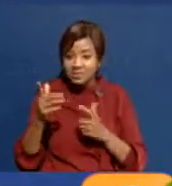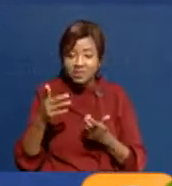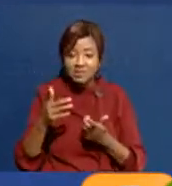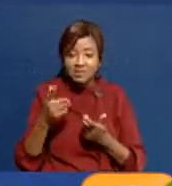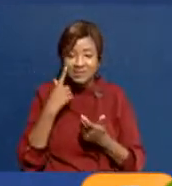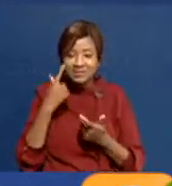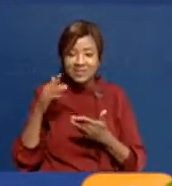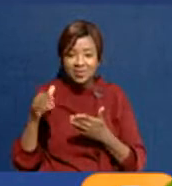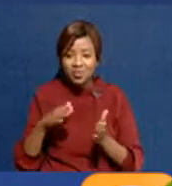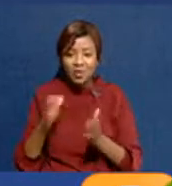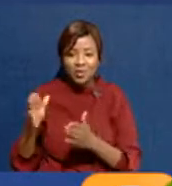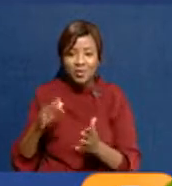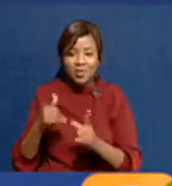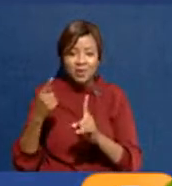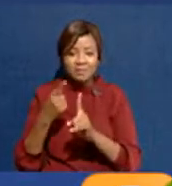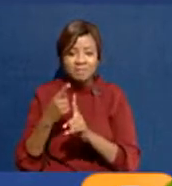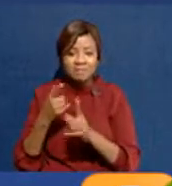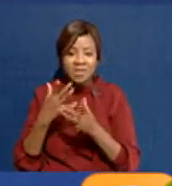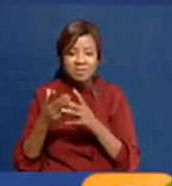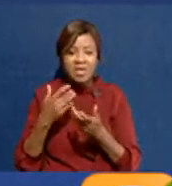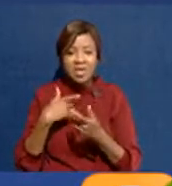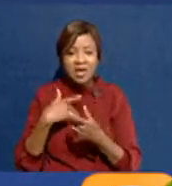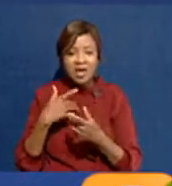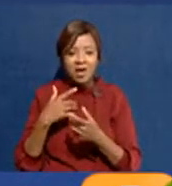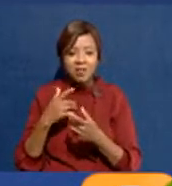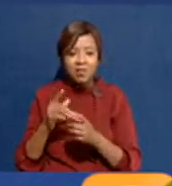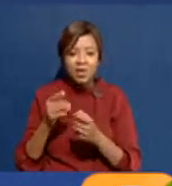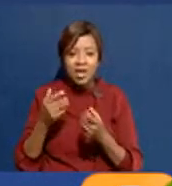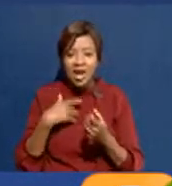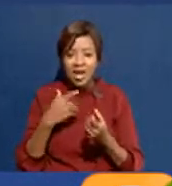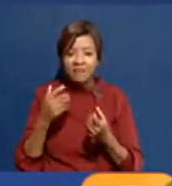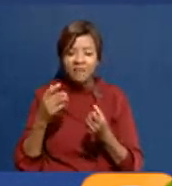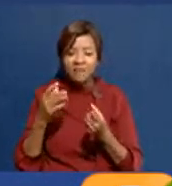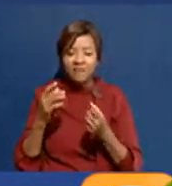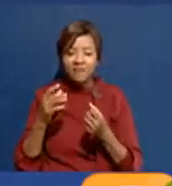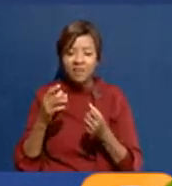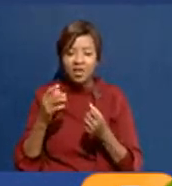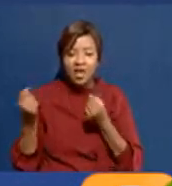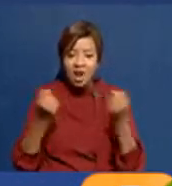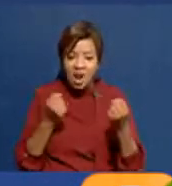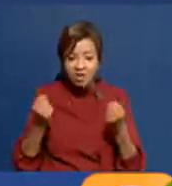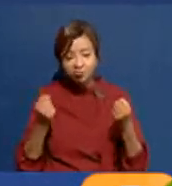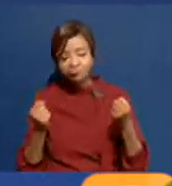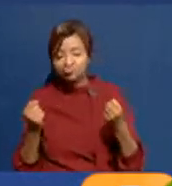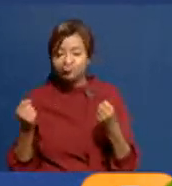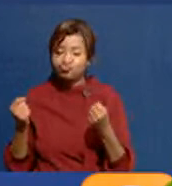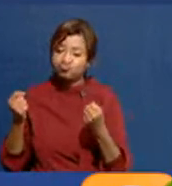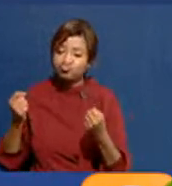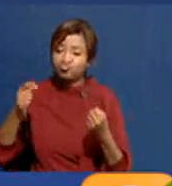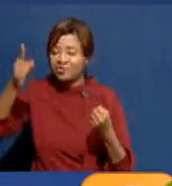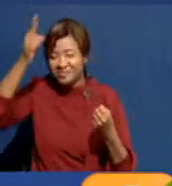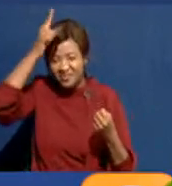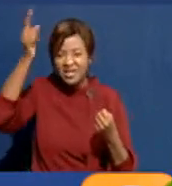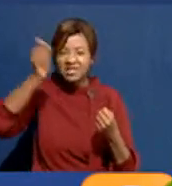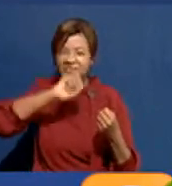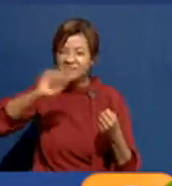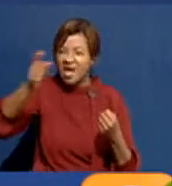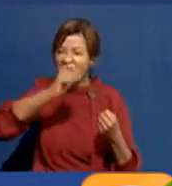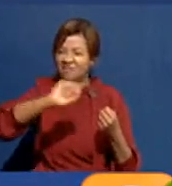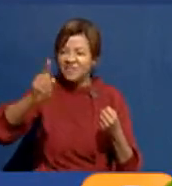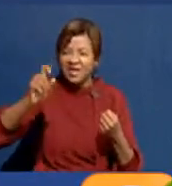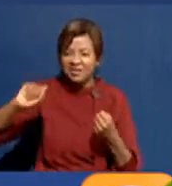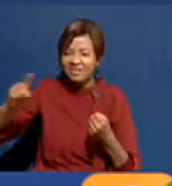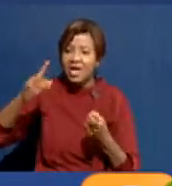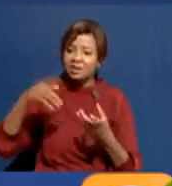have, the Beyond Zero system, where we had this van that could move? It can go to the remote areas, have the necessary